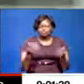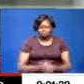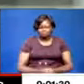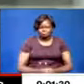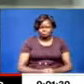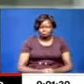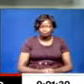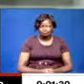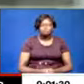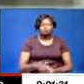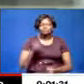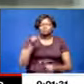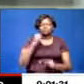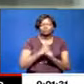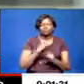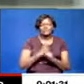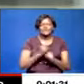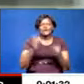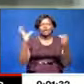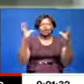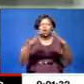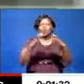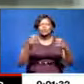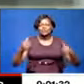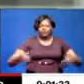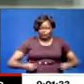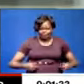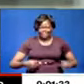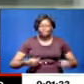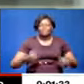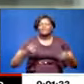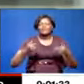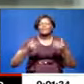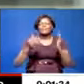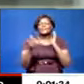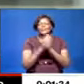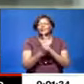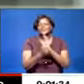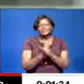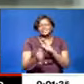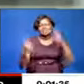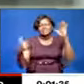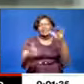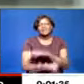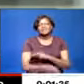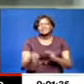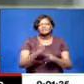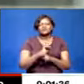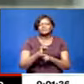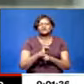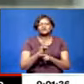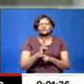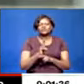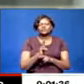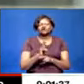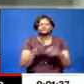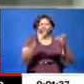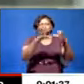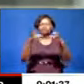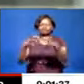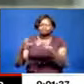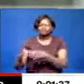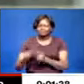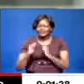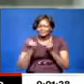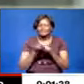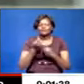The mapping was undertaken by a group of young Kenyan professionals under the supervision of a multi-agency team from